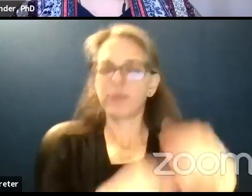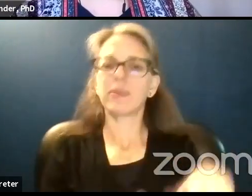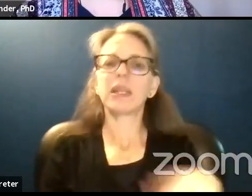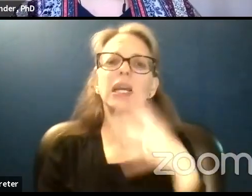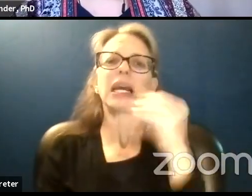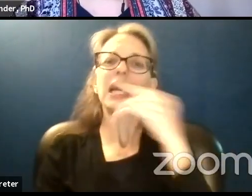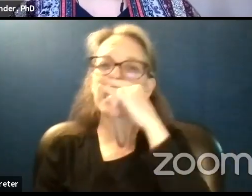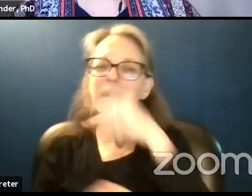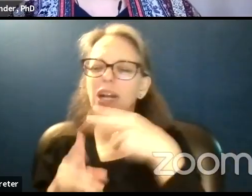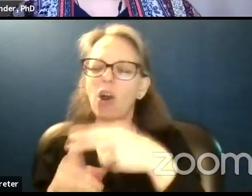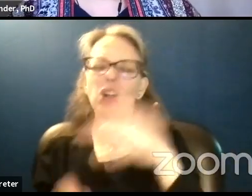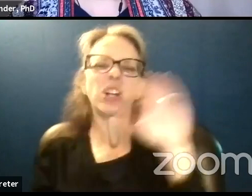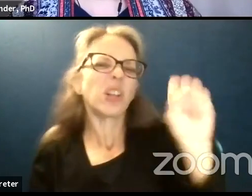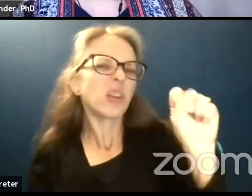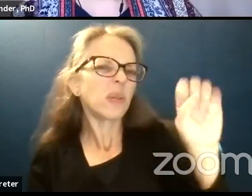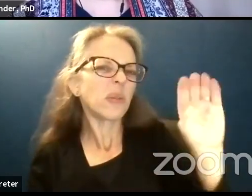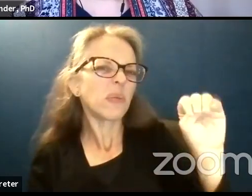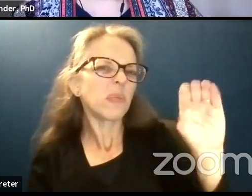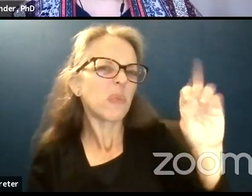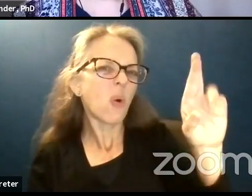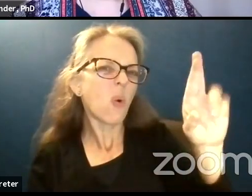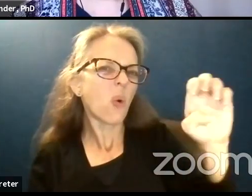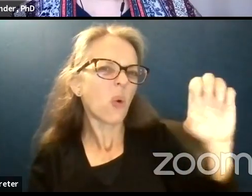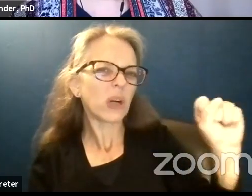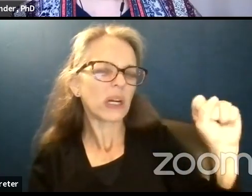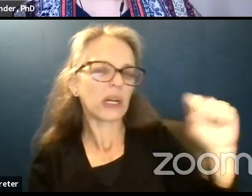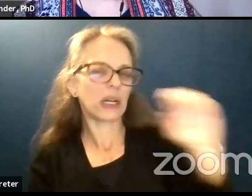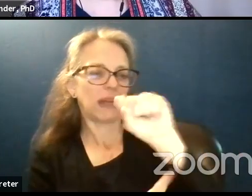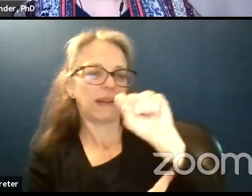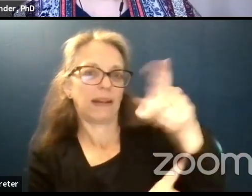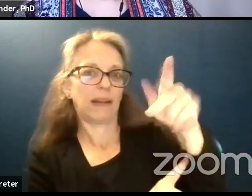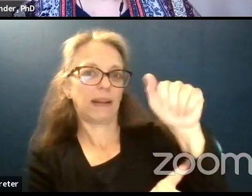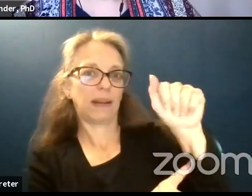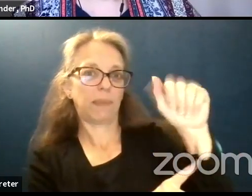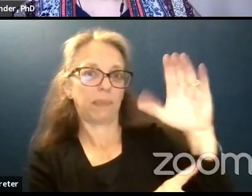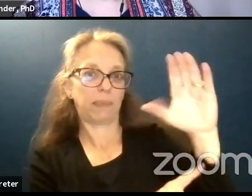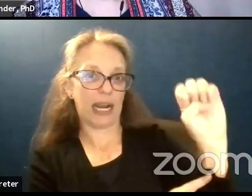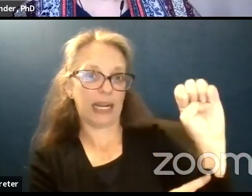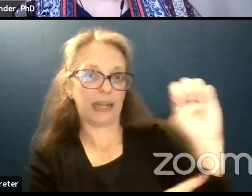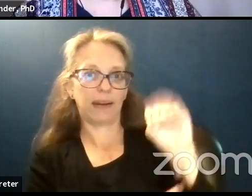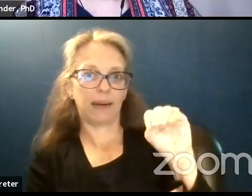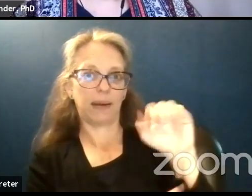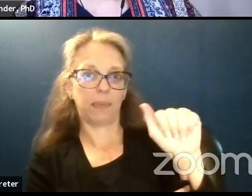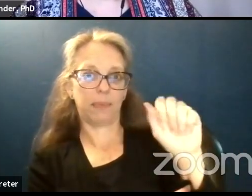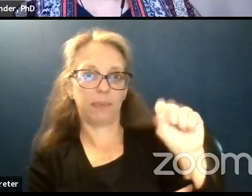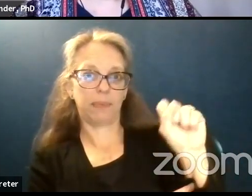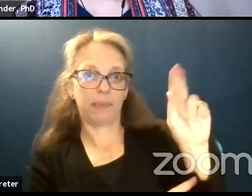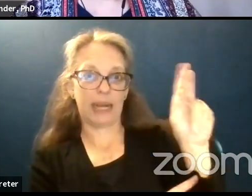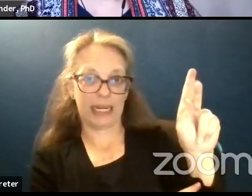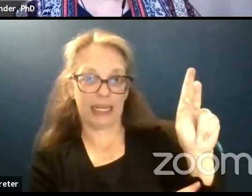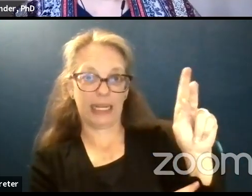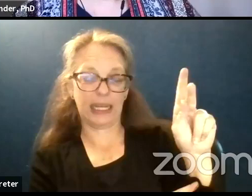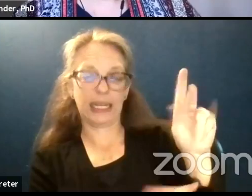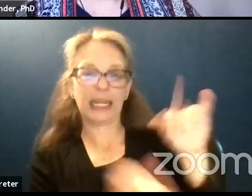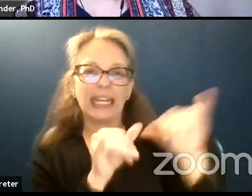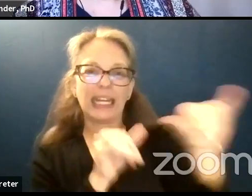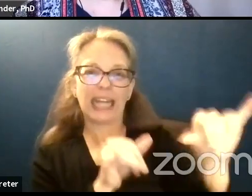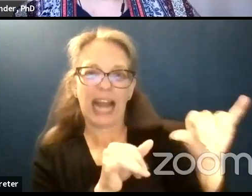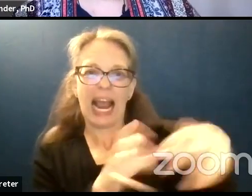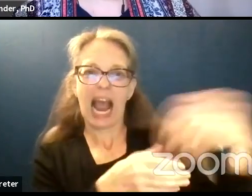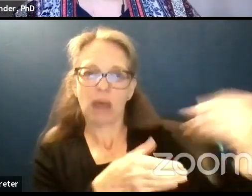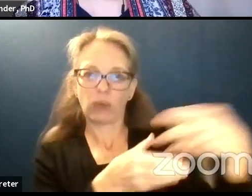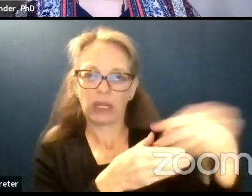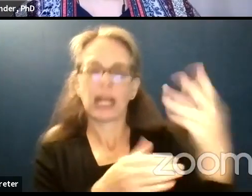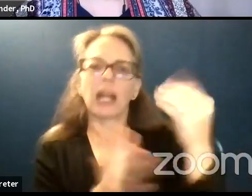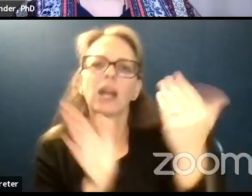it s'mores. So space, mask, stay outside, repeat. I call that repeat with your friends. Keep the same friends.